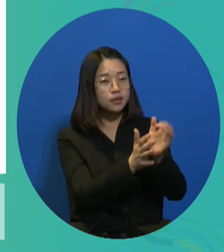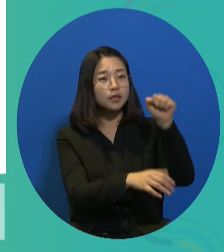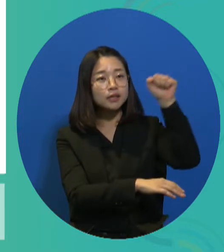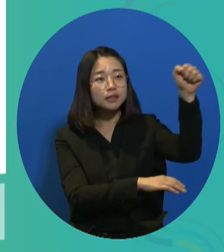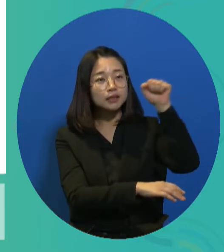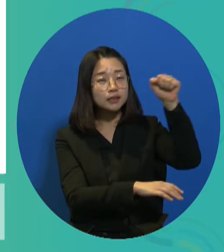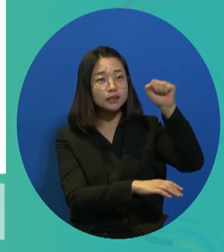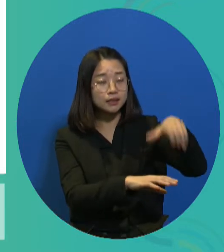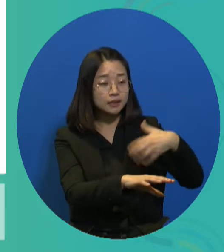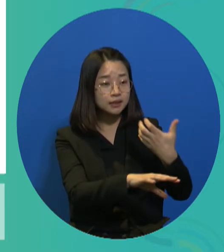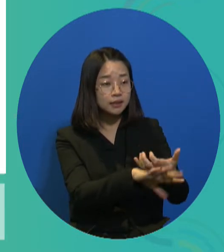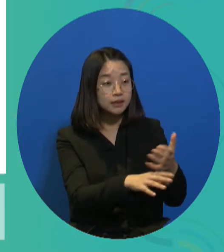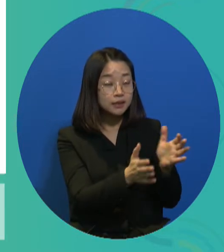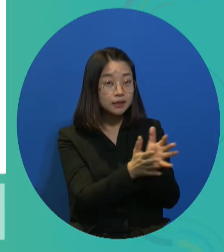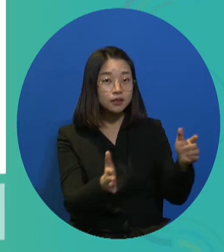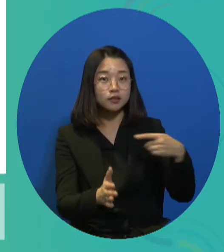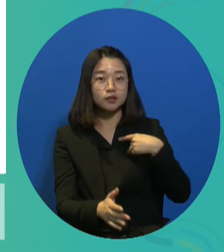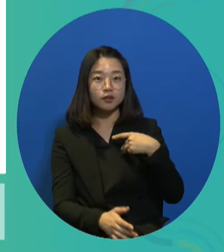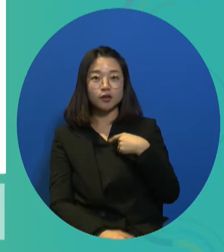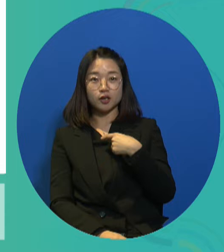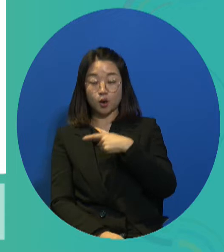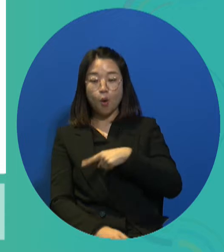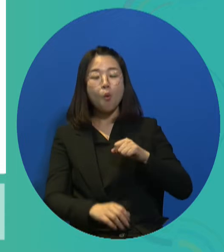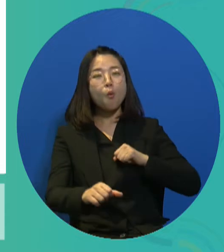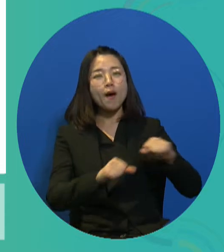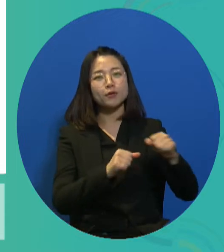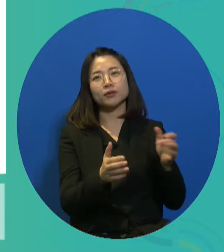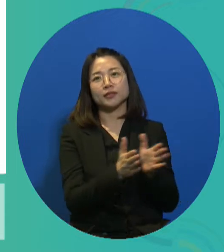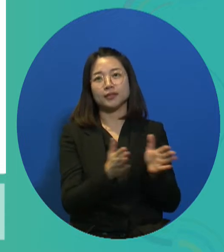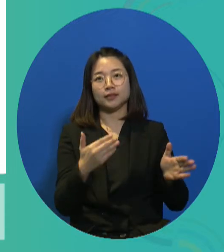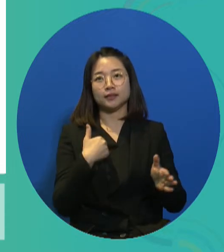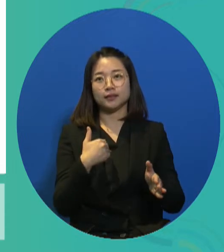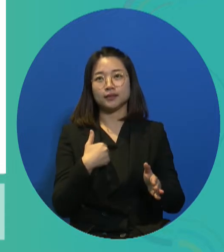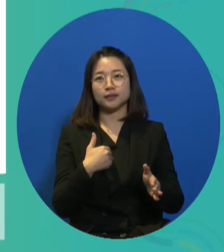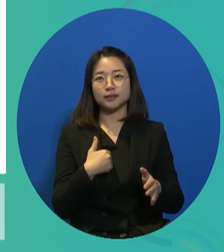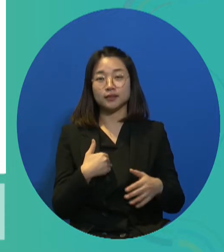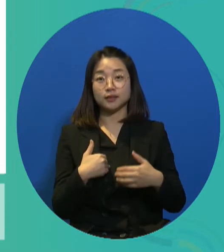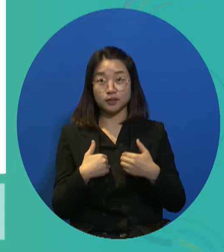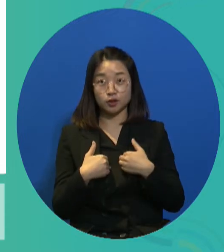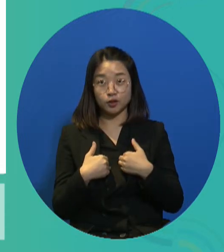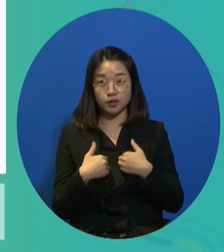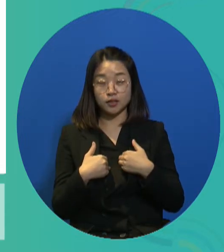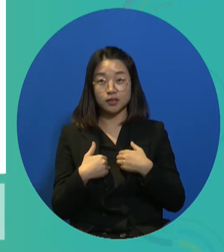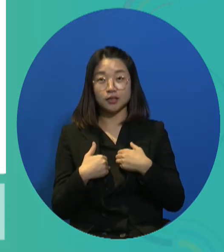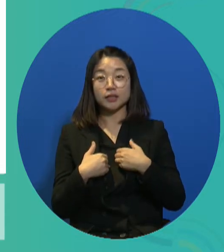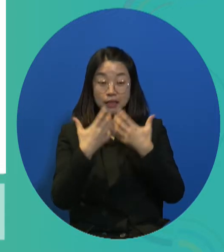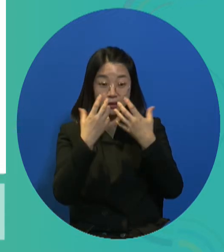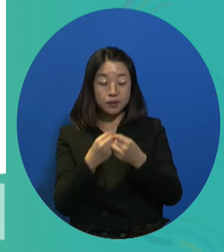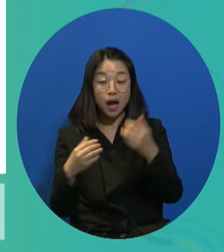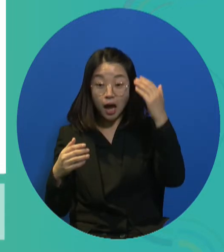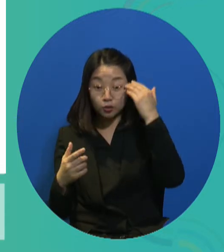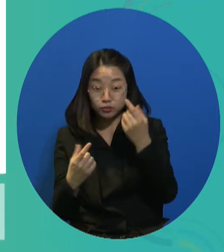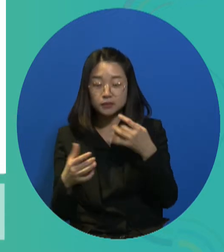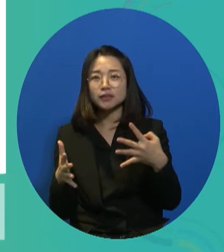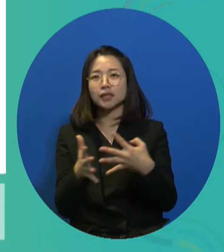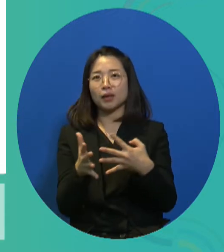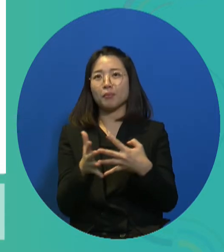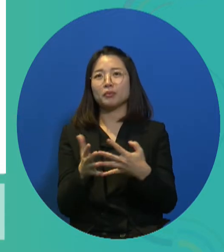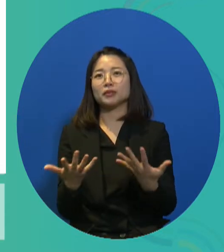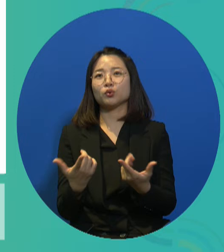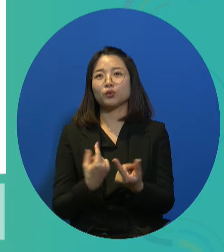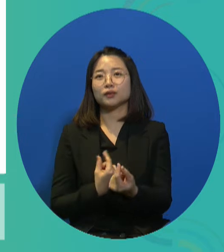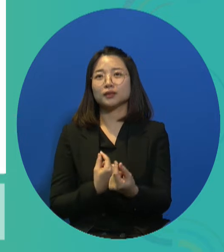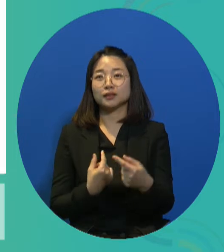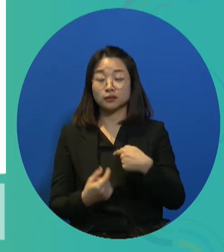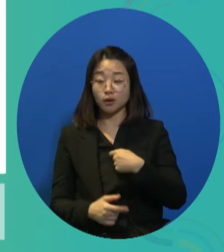our founding members all came from DDPO backgrounds, and so our campaign is rooted in a